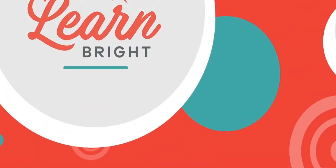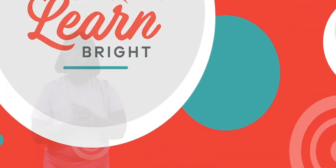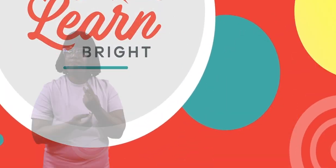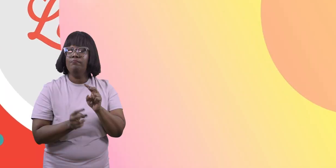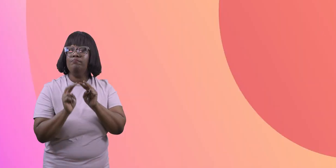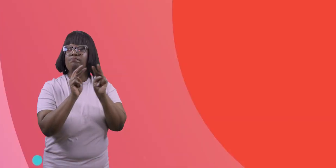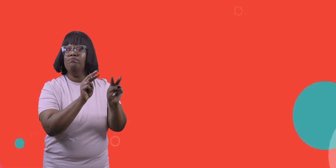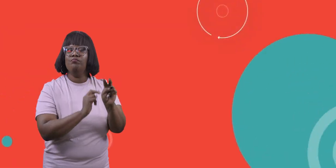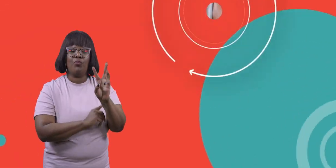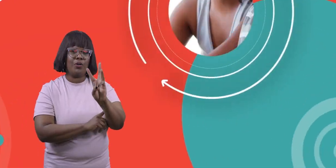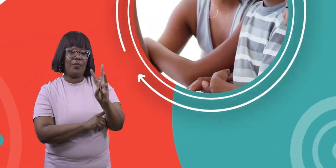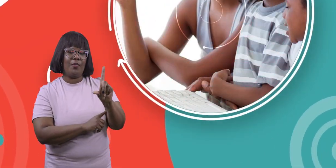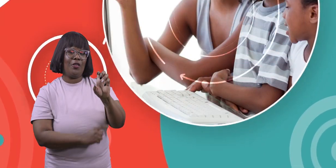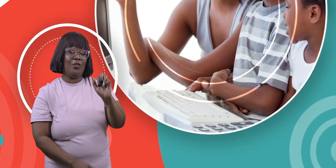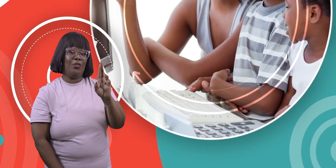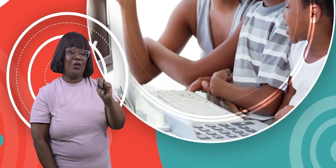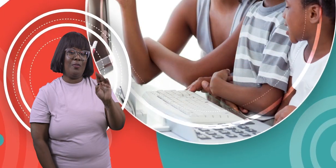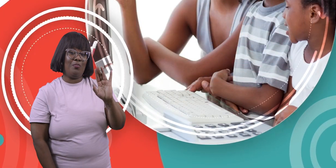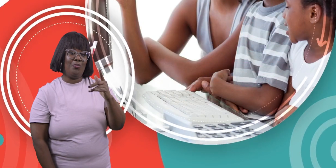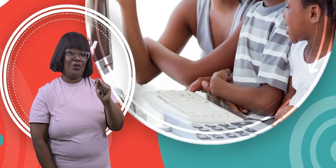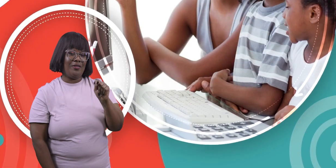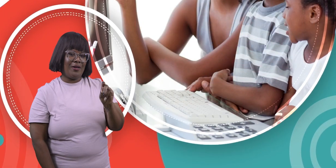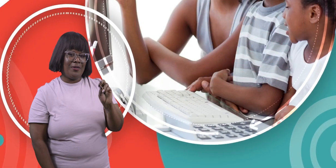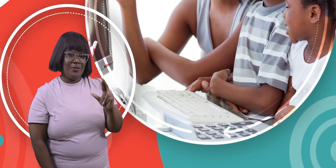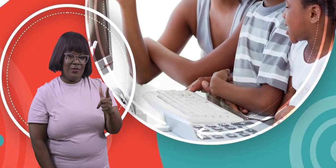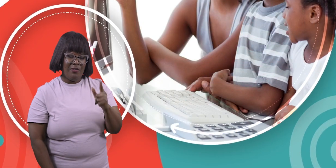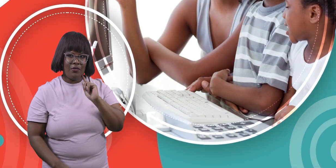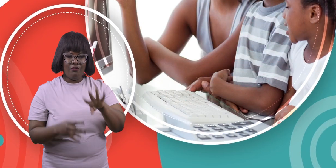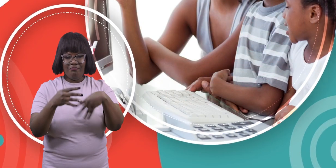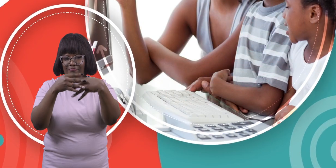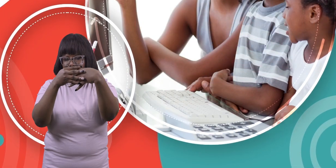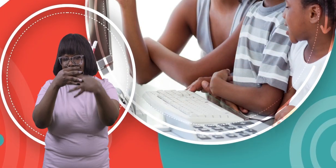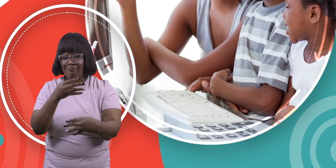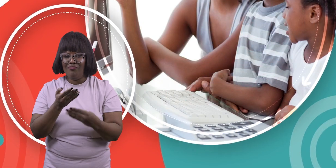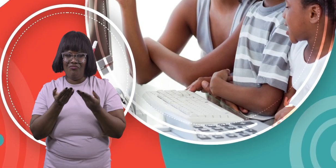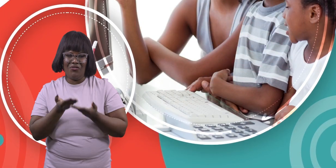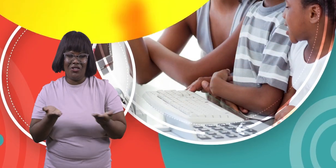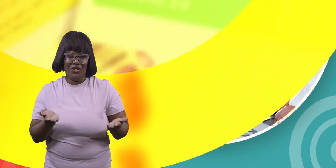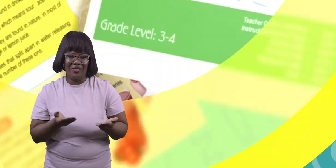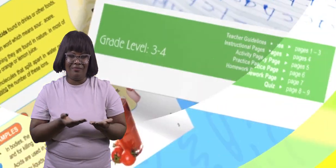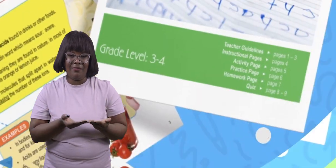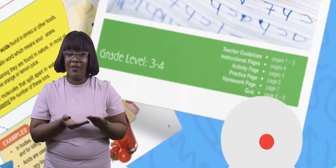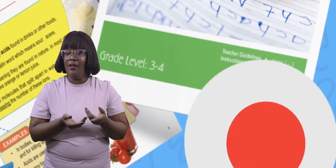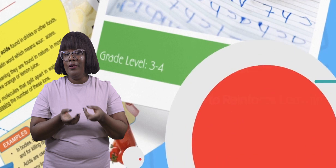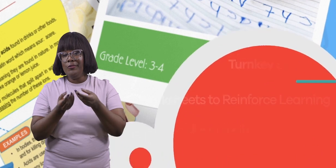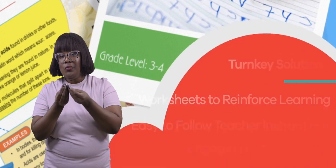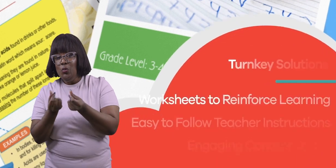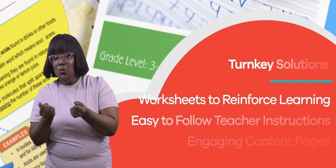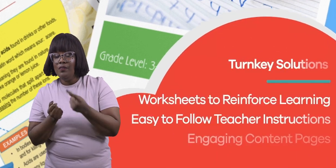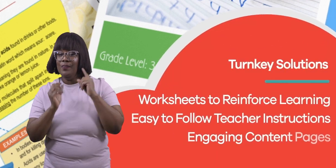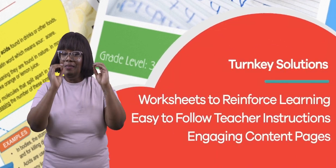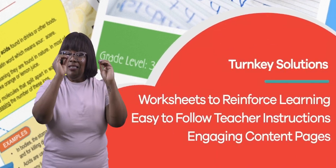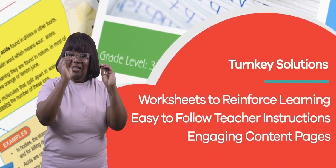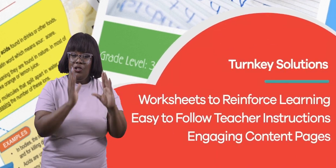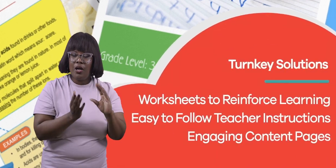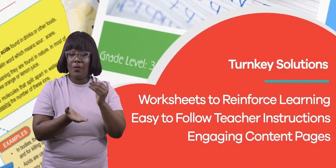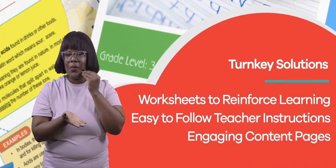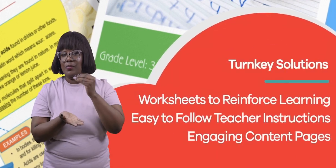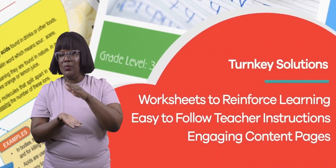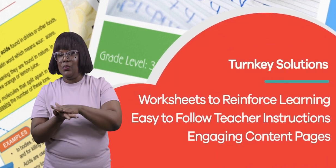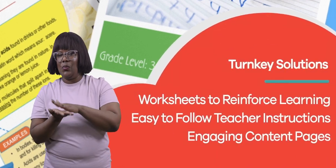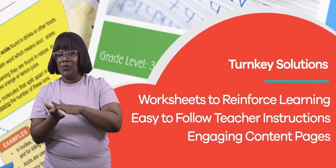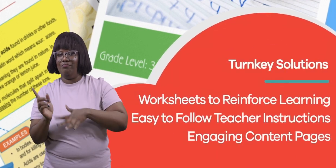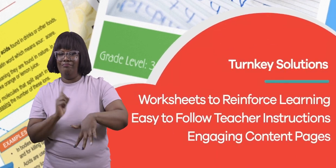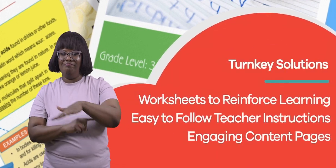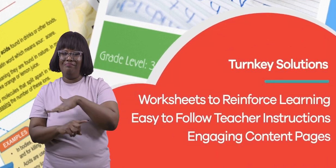Visit us at LearnBright.org for thousands of free resources and turnkey solutions for teachers